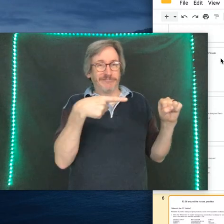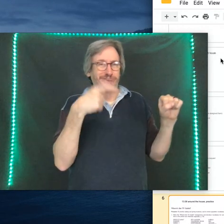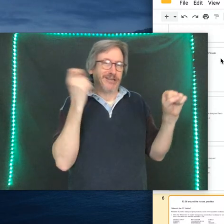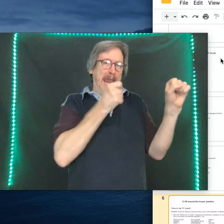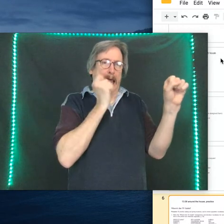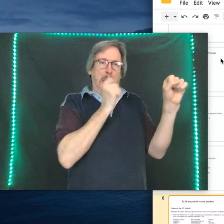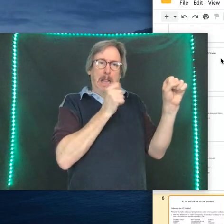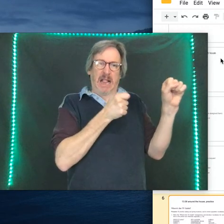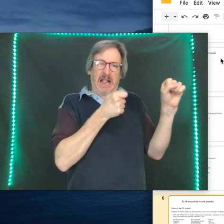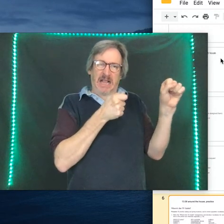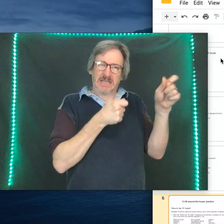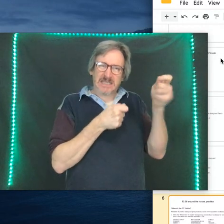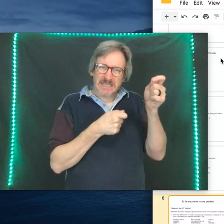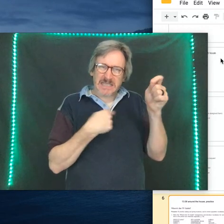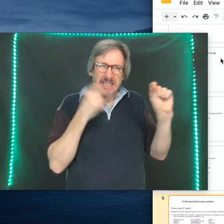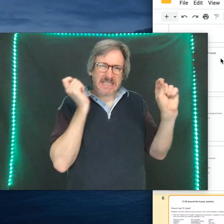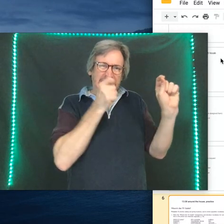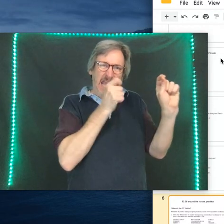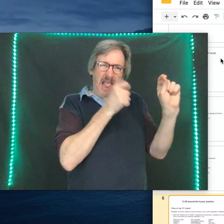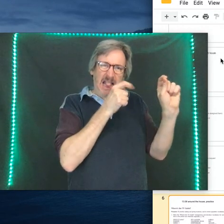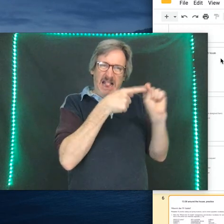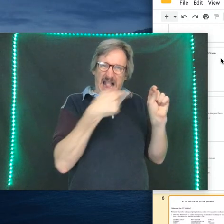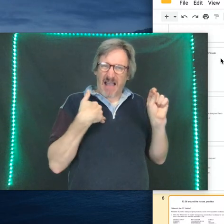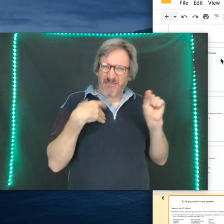need a nail.